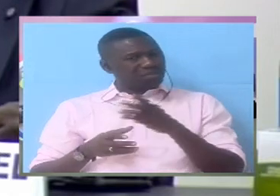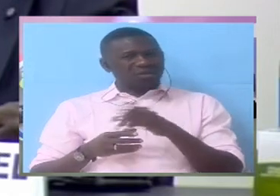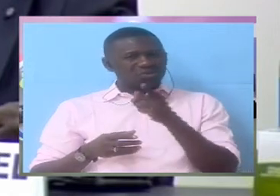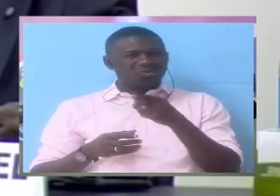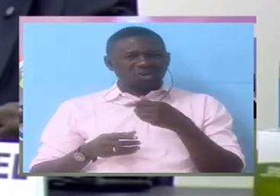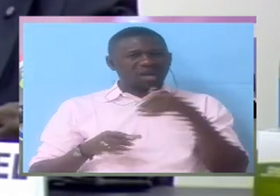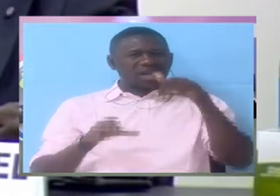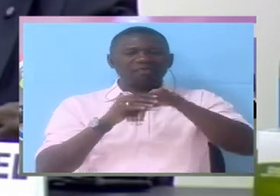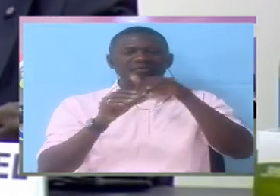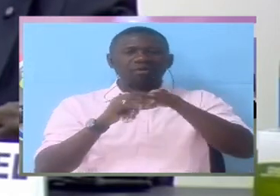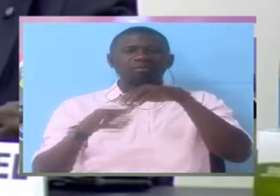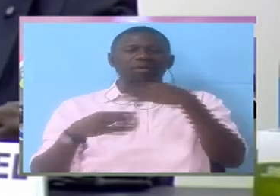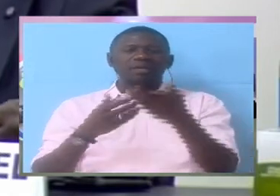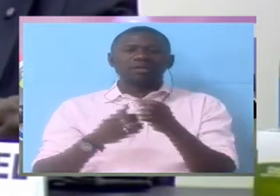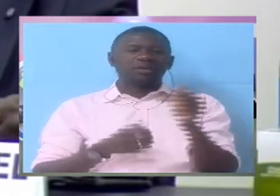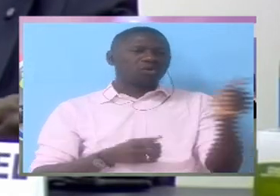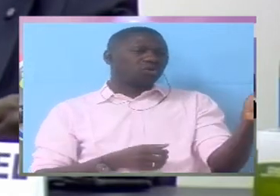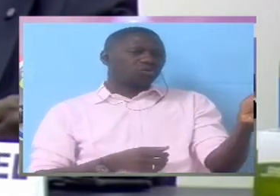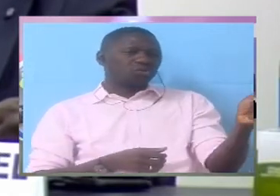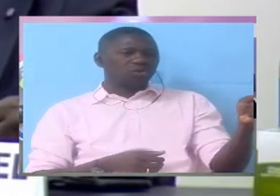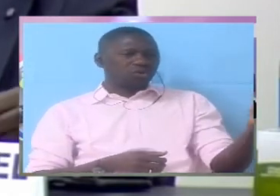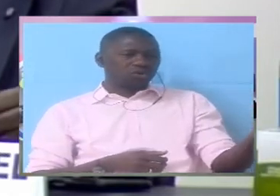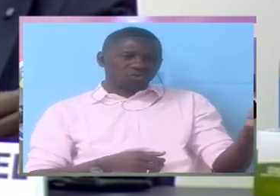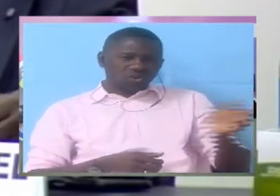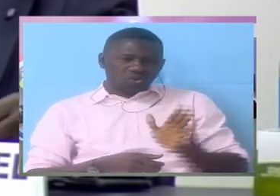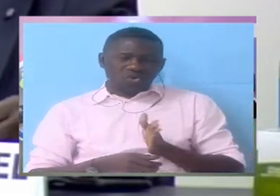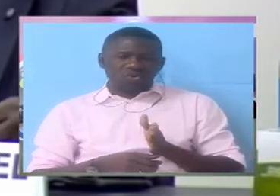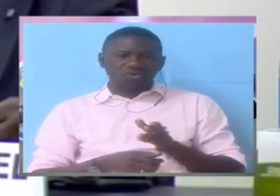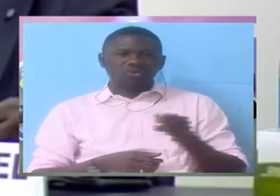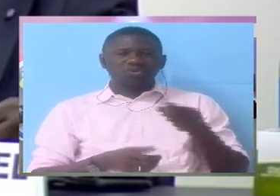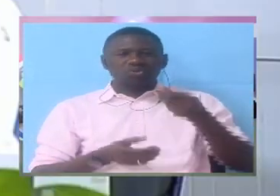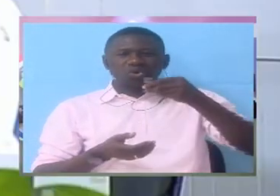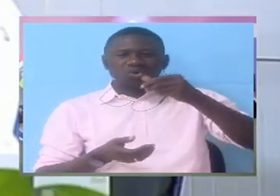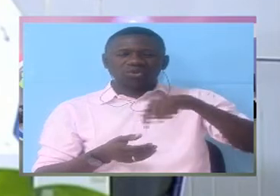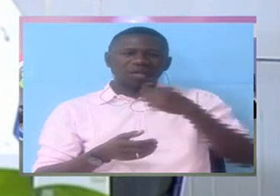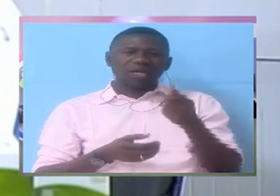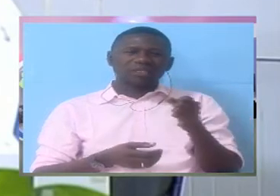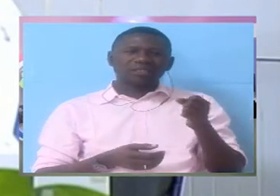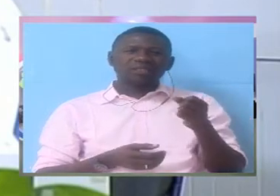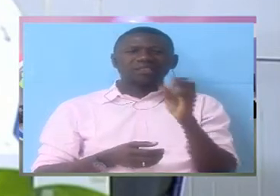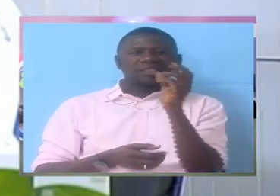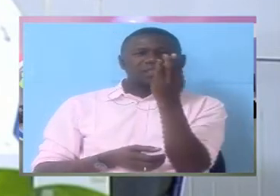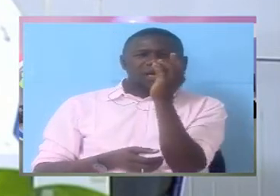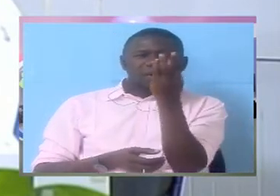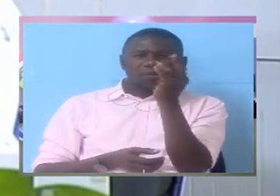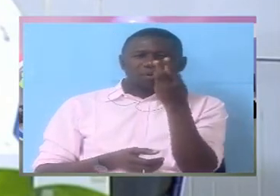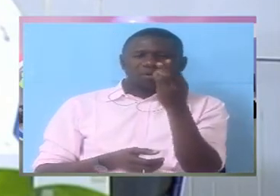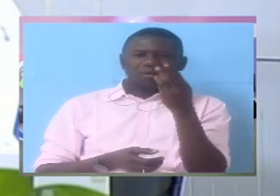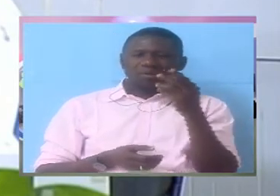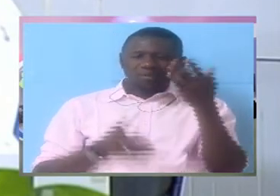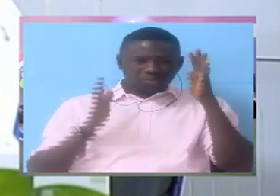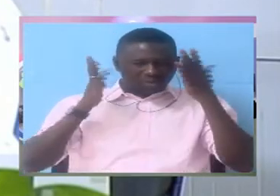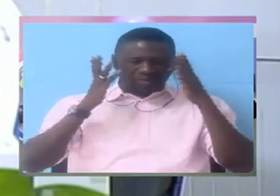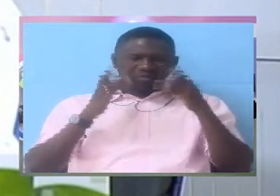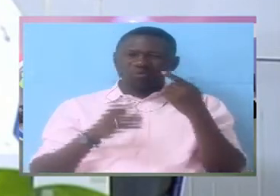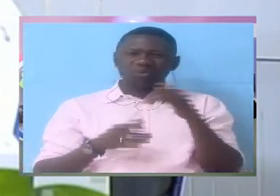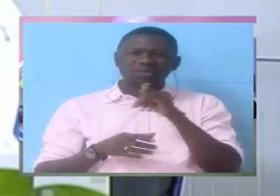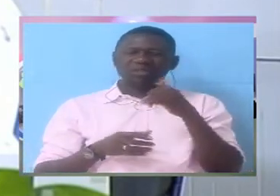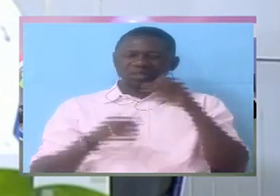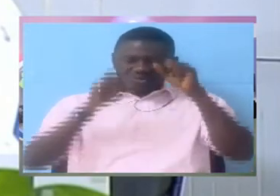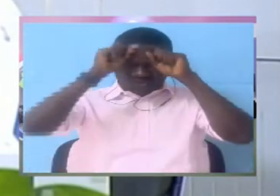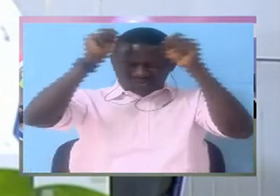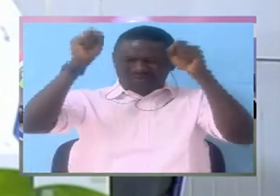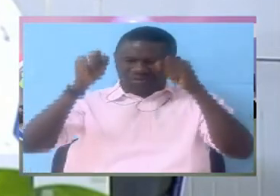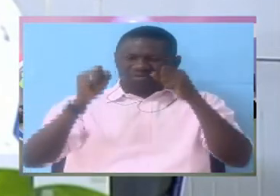government used as a basis to terminate your service? Ara fanyina manka ko lanya de ko ida bulata sani